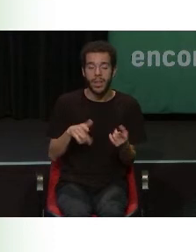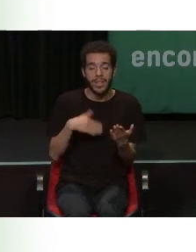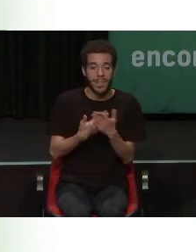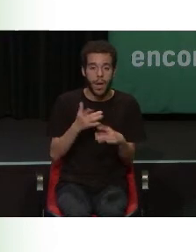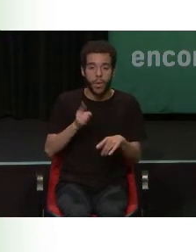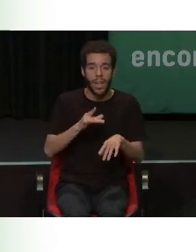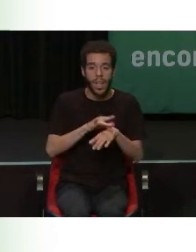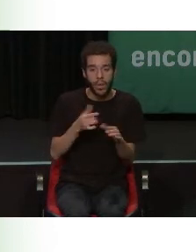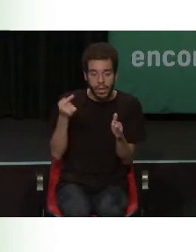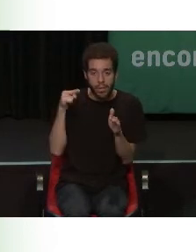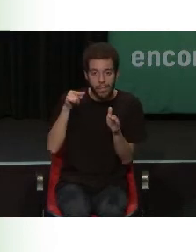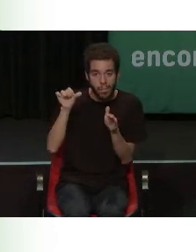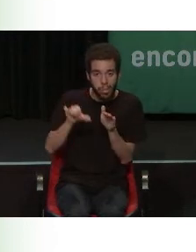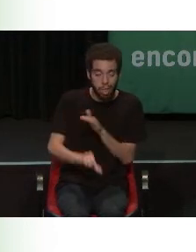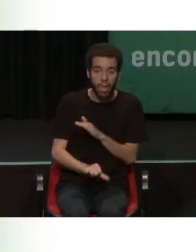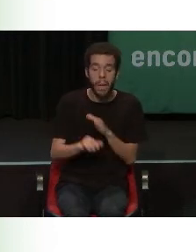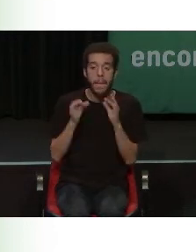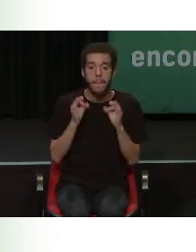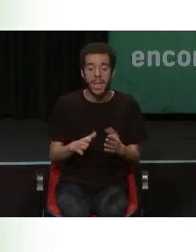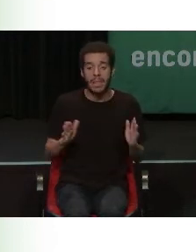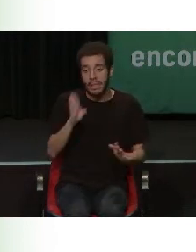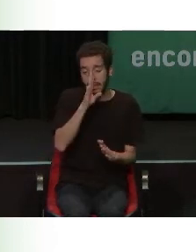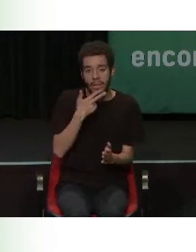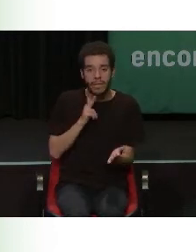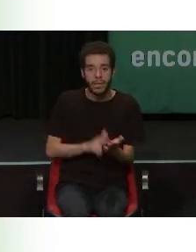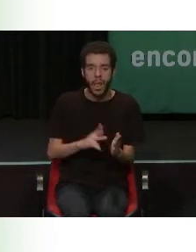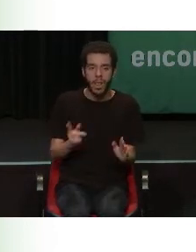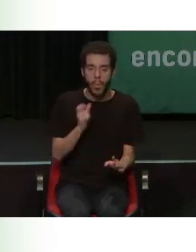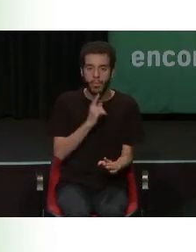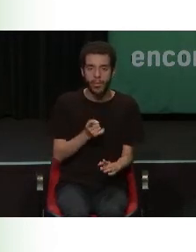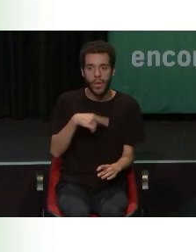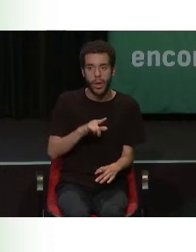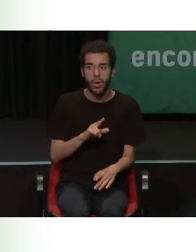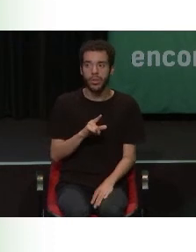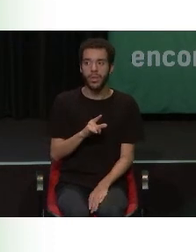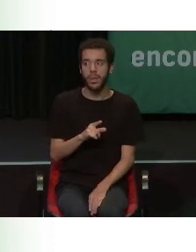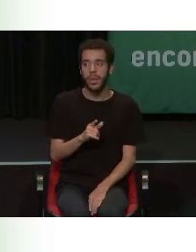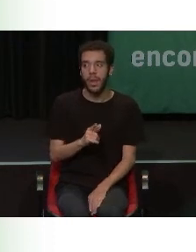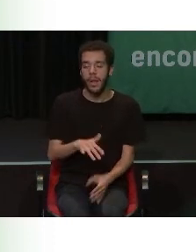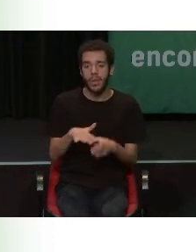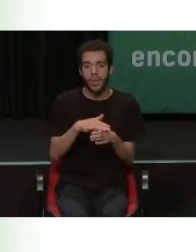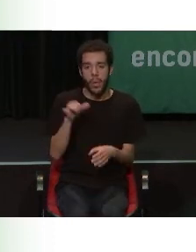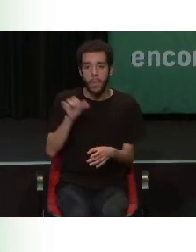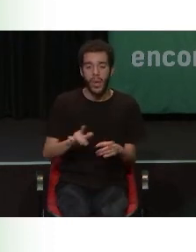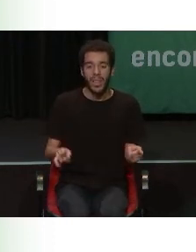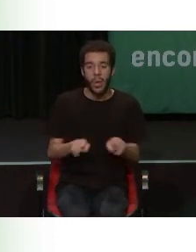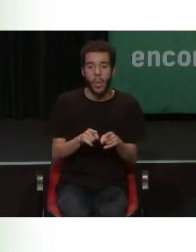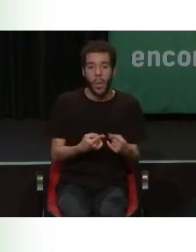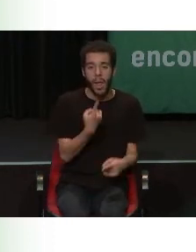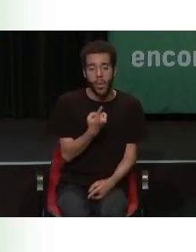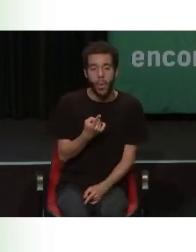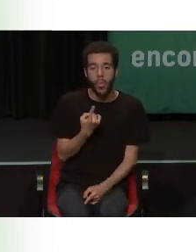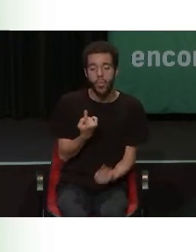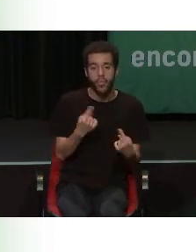to try and understand whether this was true, we crossed mice in homozygosity. So instead of having just one mutated allele,